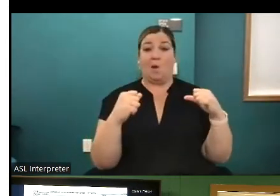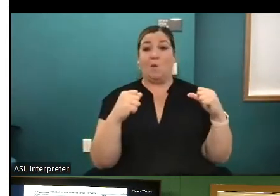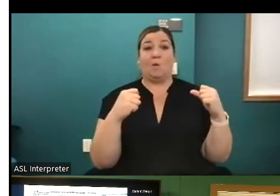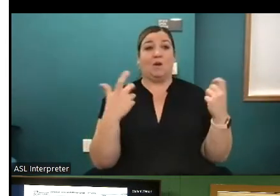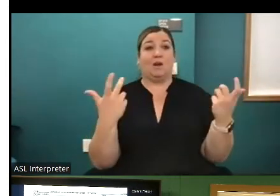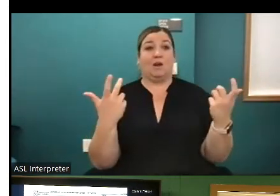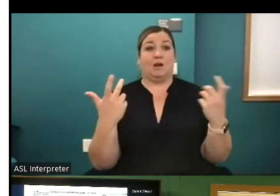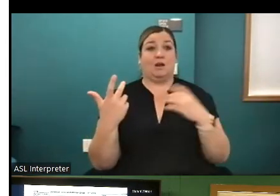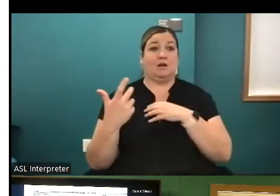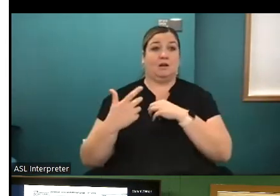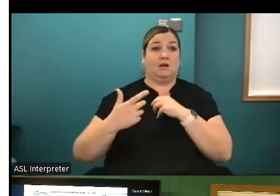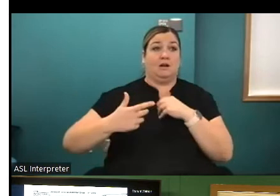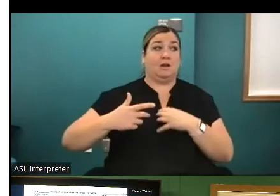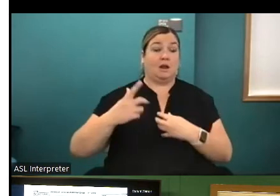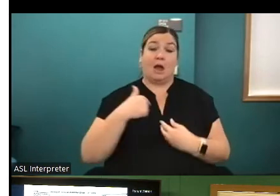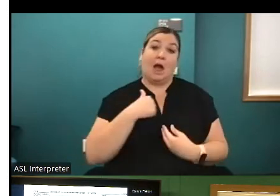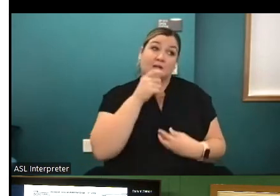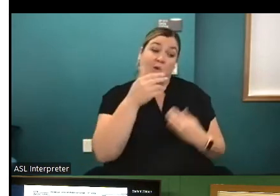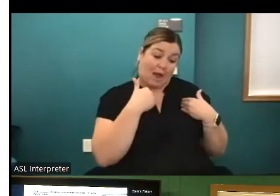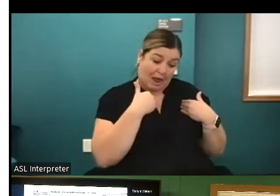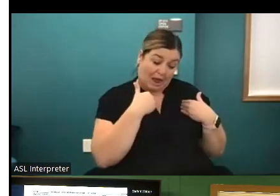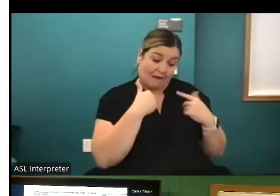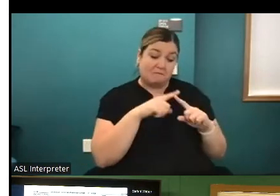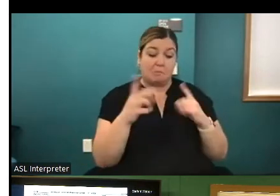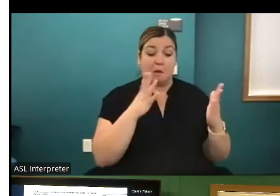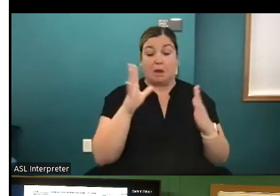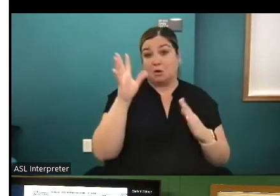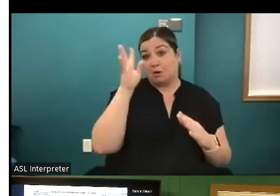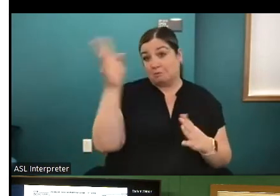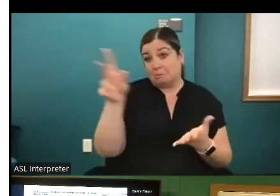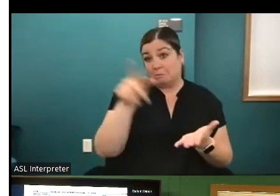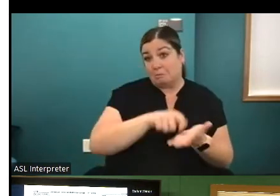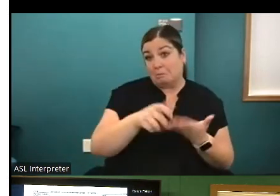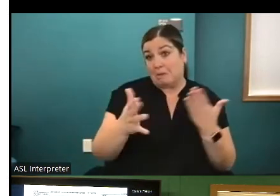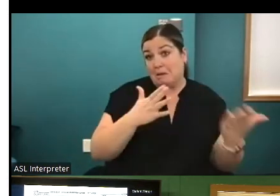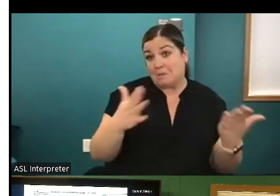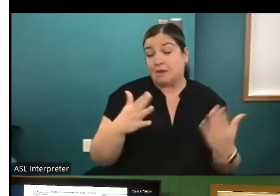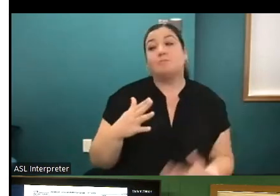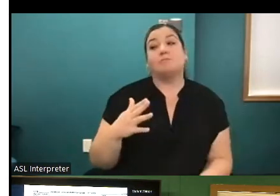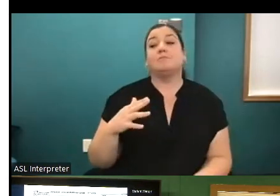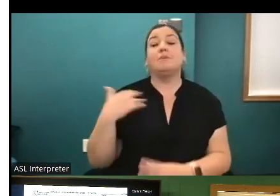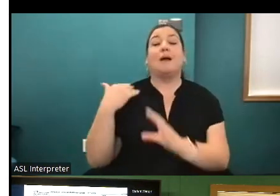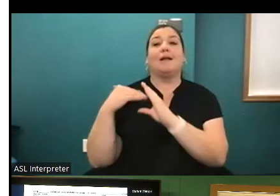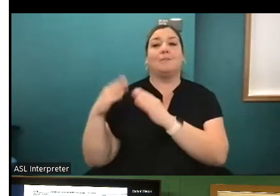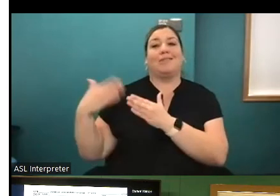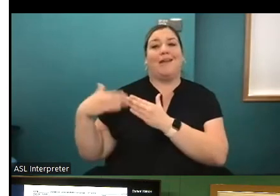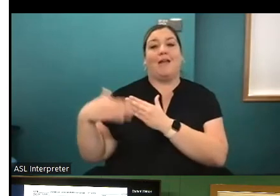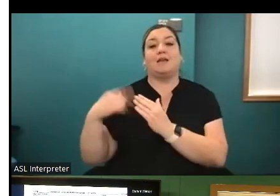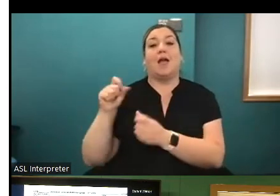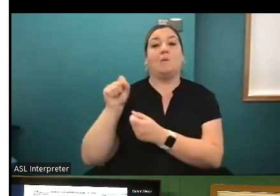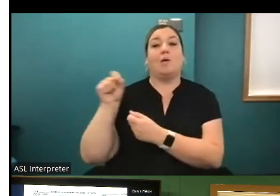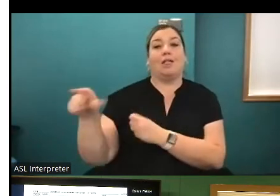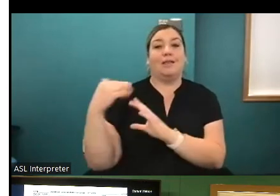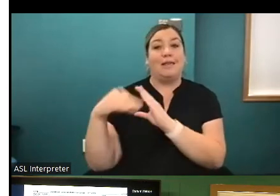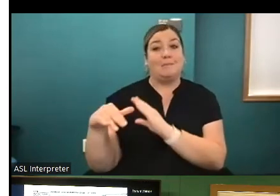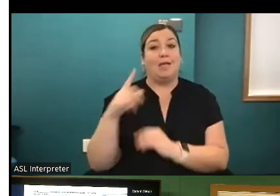I hall. don't, but I could. Okay. I could. Yeah. Yeah. My email. Okay, my email is at the end of this presentation. Okay. Send me an email. I